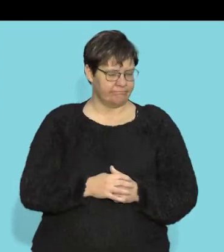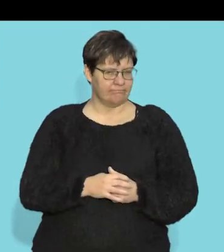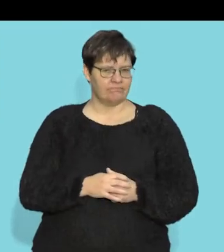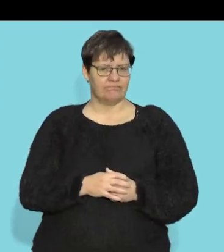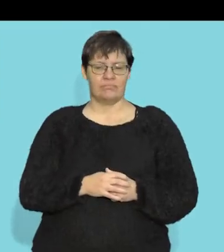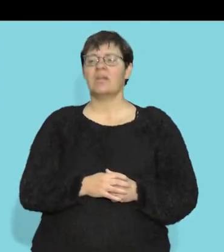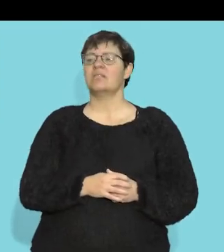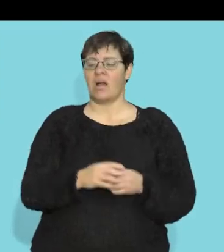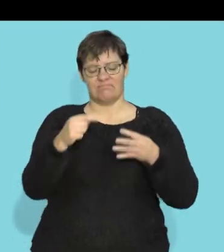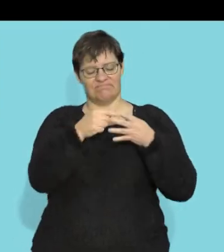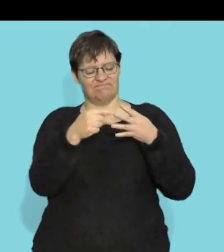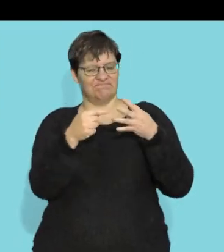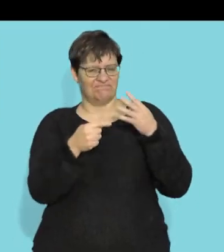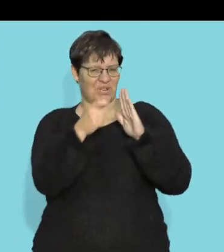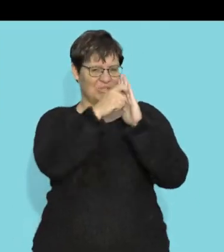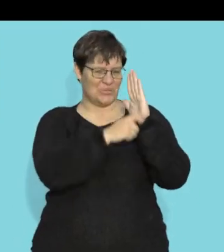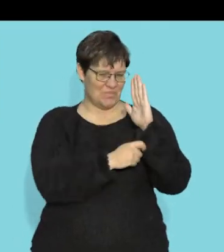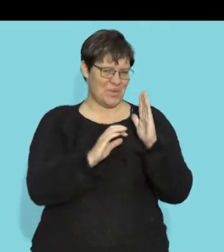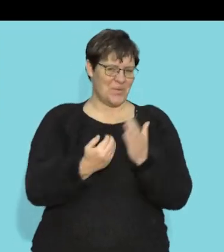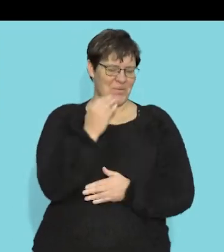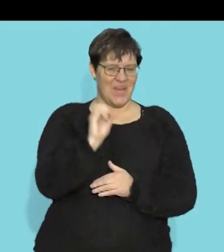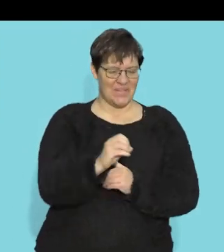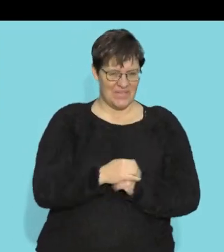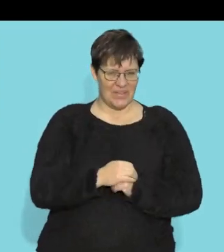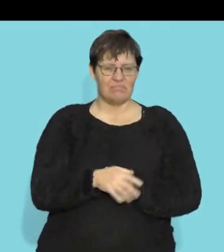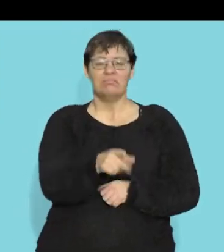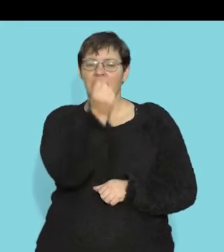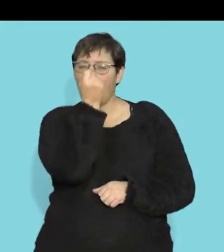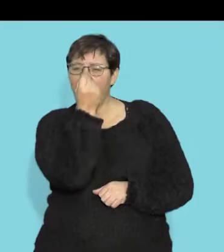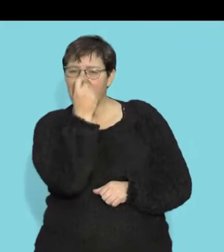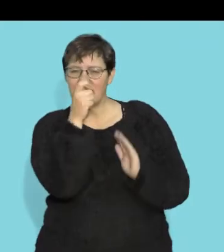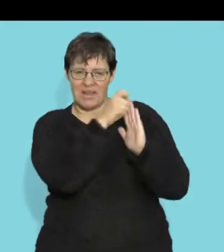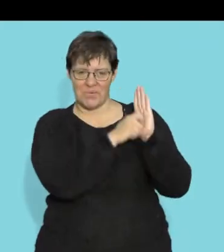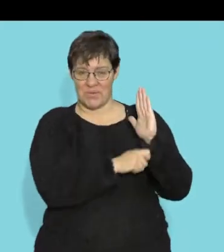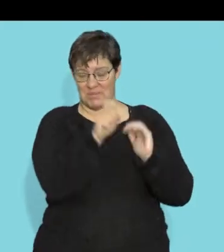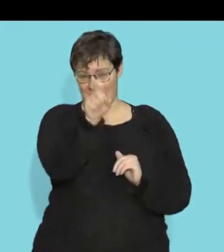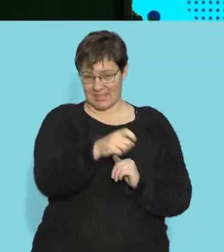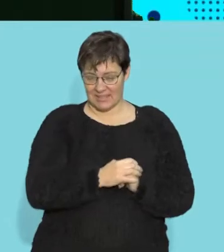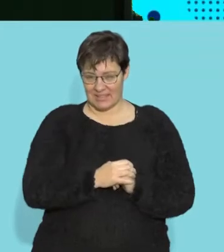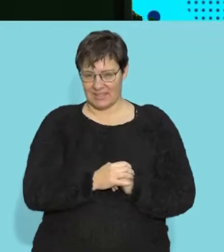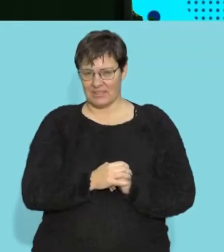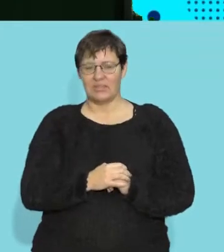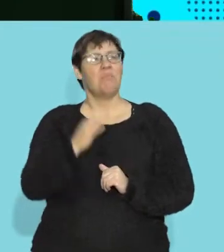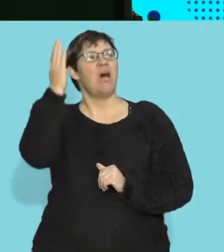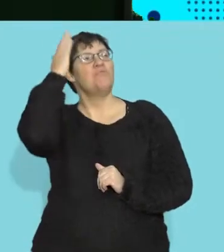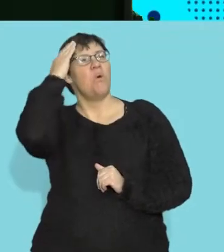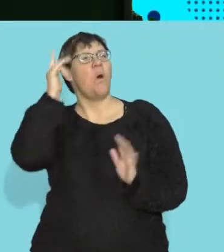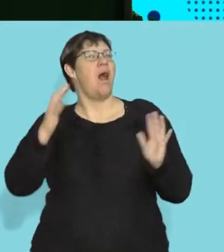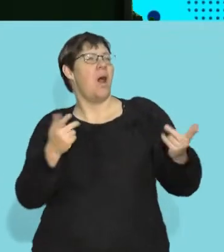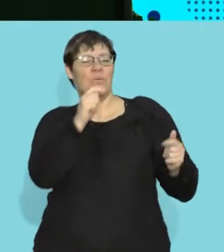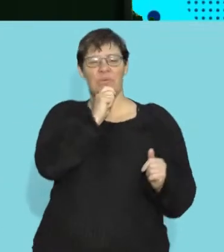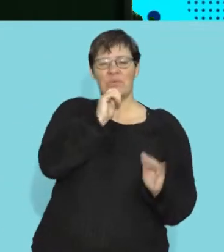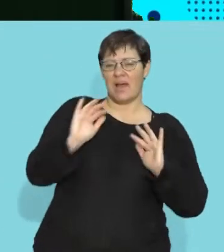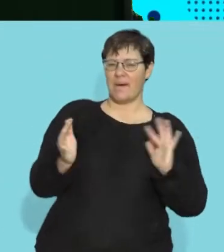again, always there's a few terms that might be new to you. Make sure you understand those terms. Make sure you know where to use